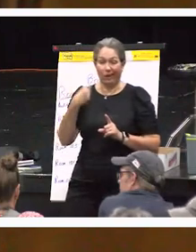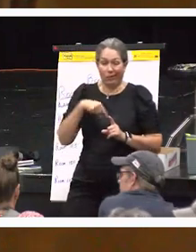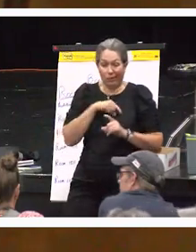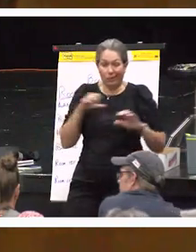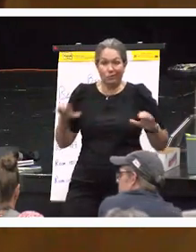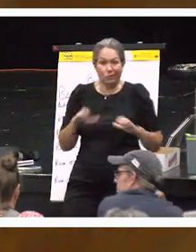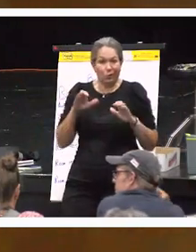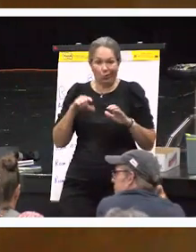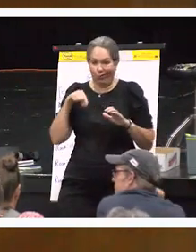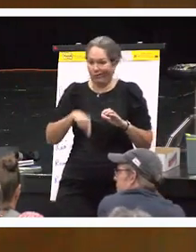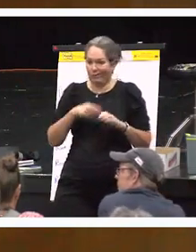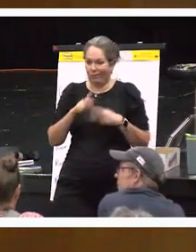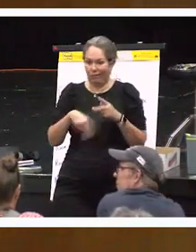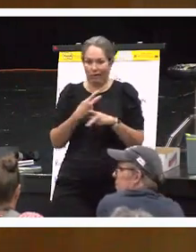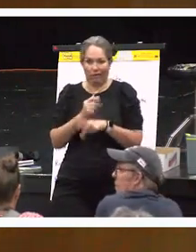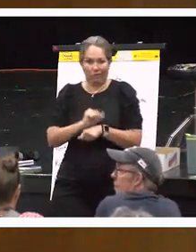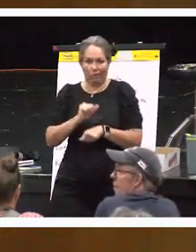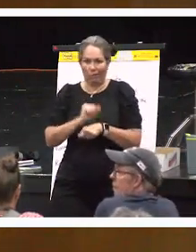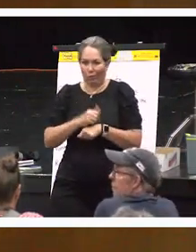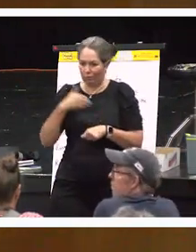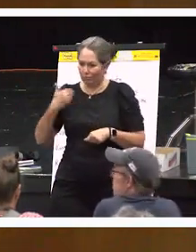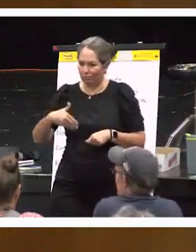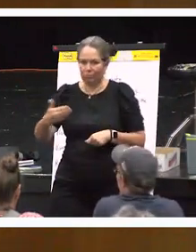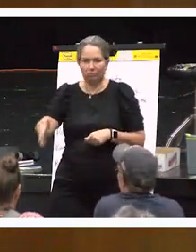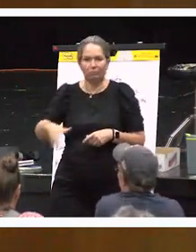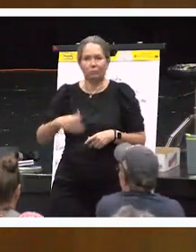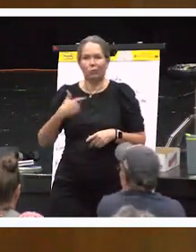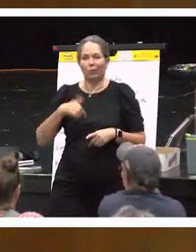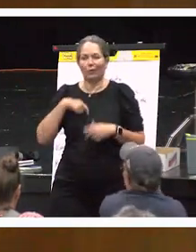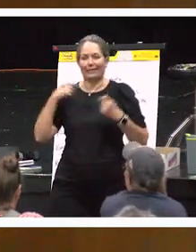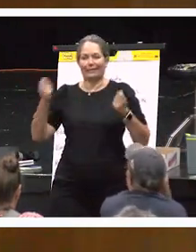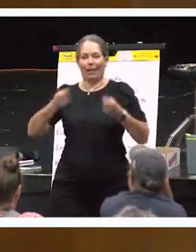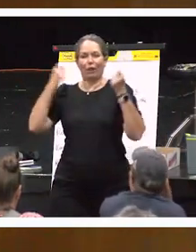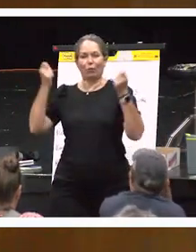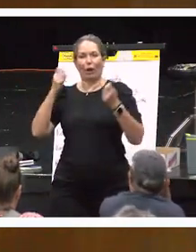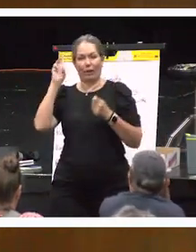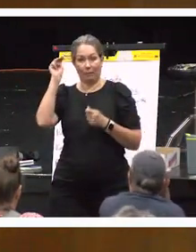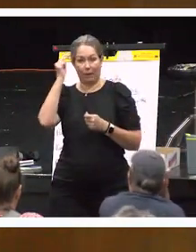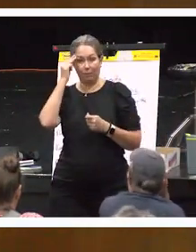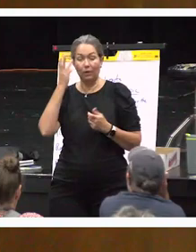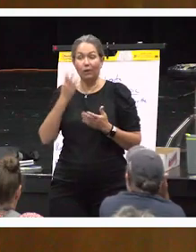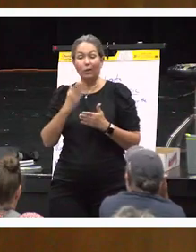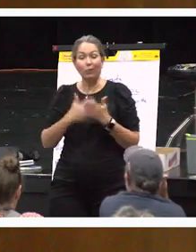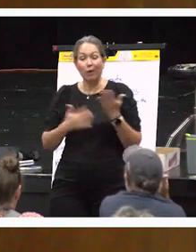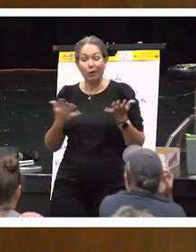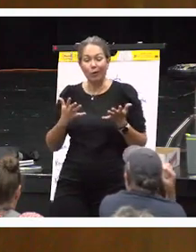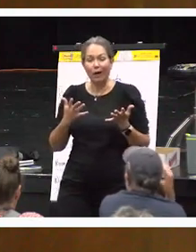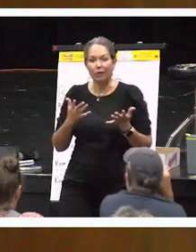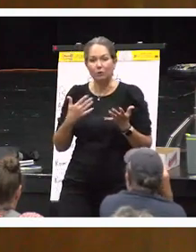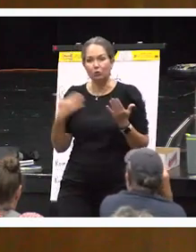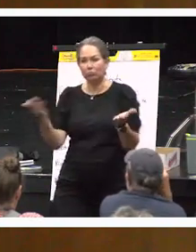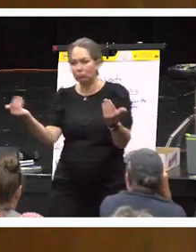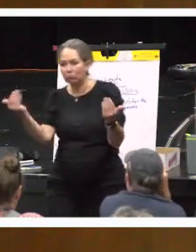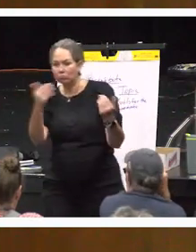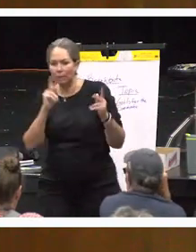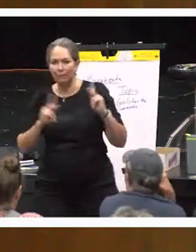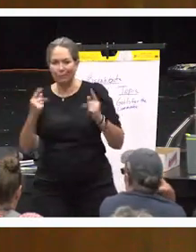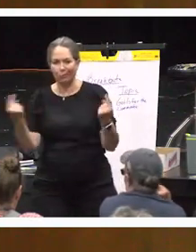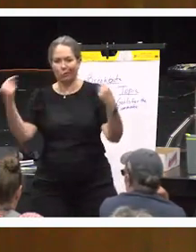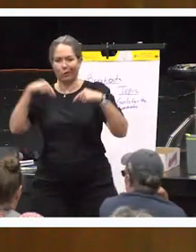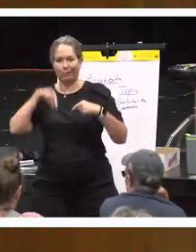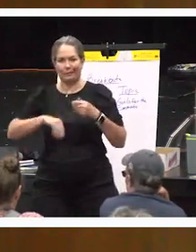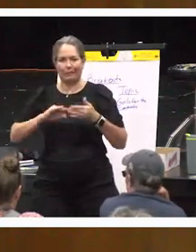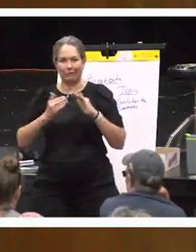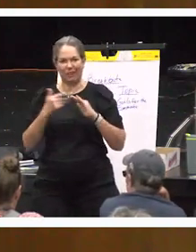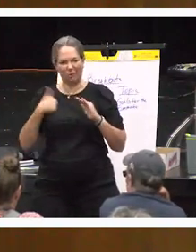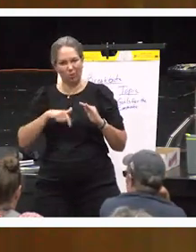time. We set out to celebrate Montpelier, and a part of the recovery is bringing people back downtown, and we're doing a lot